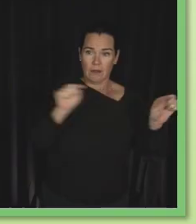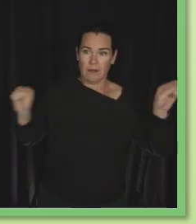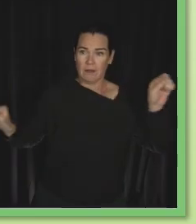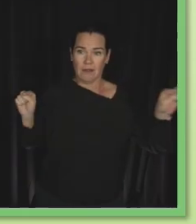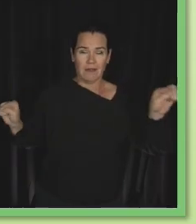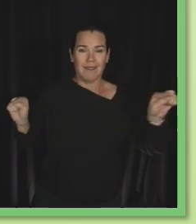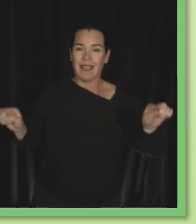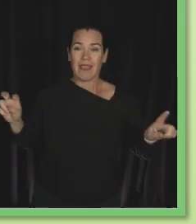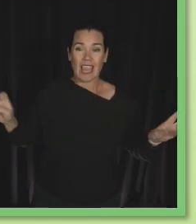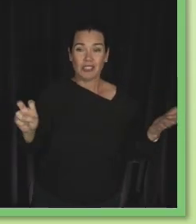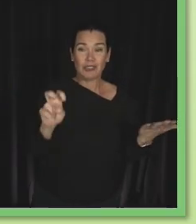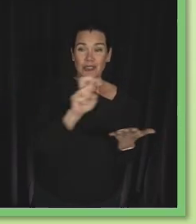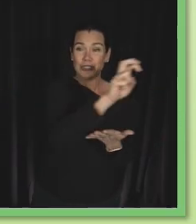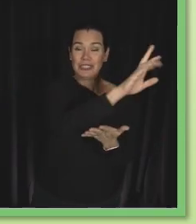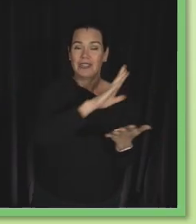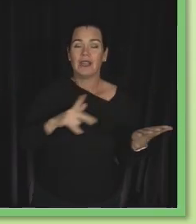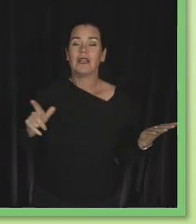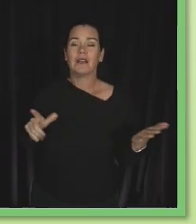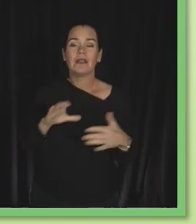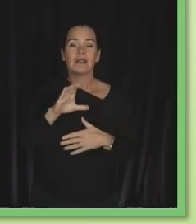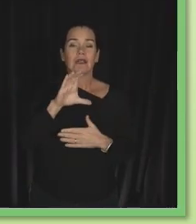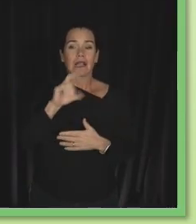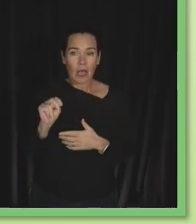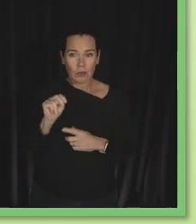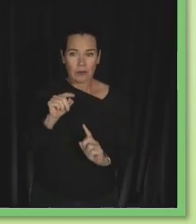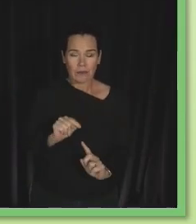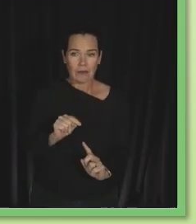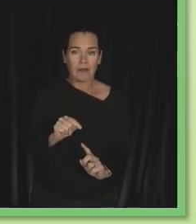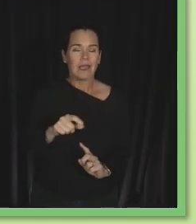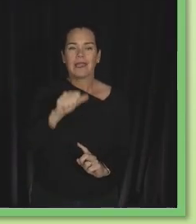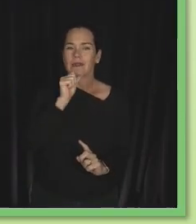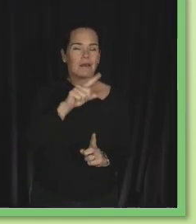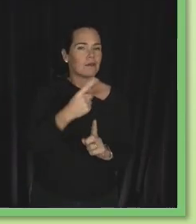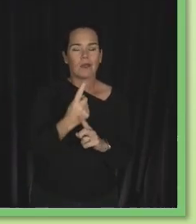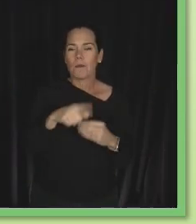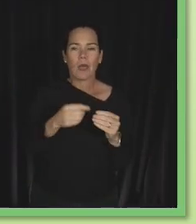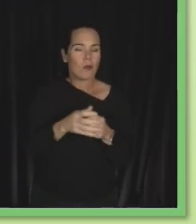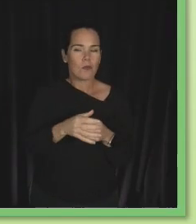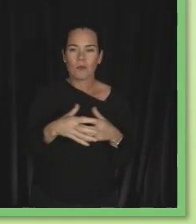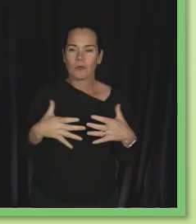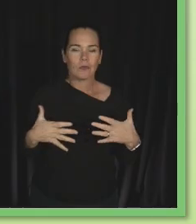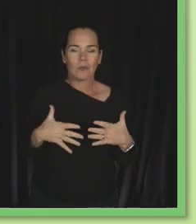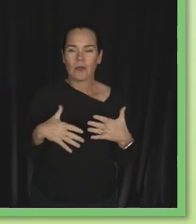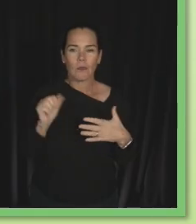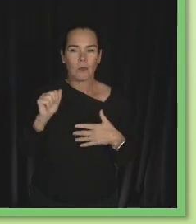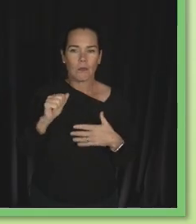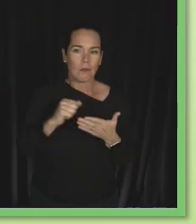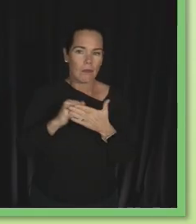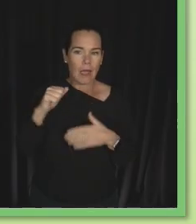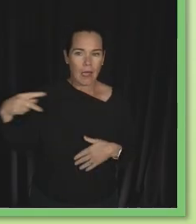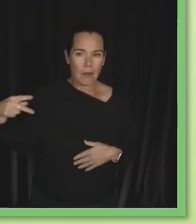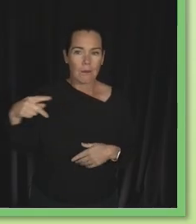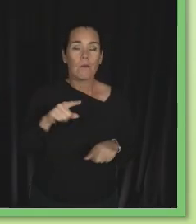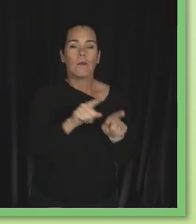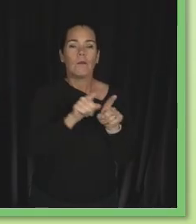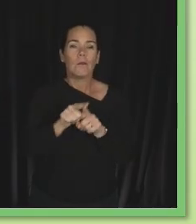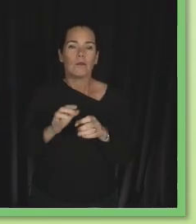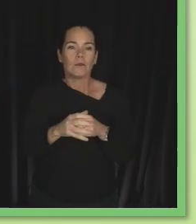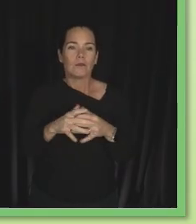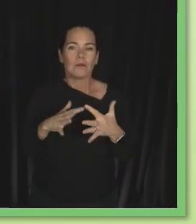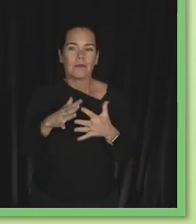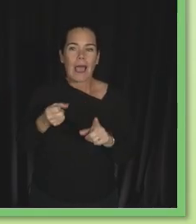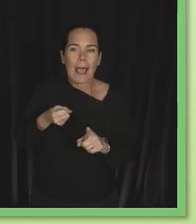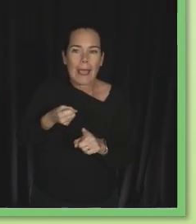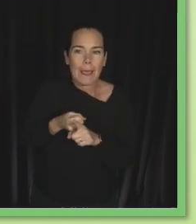has showed me that cloud native is not just about scaling applications, but it's about scaling